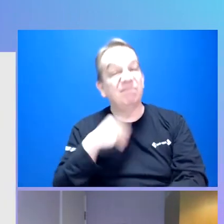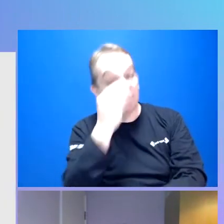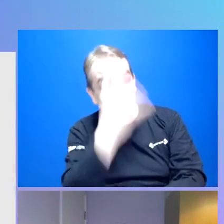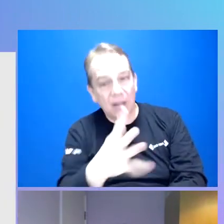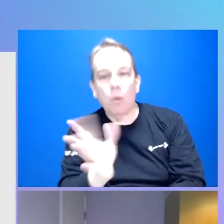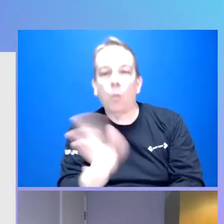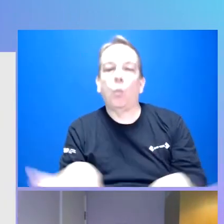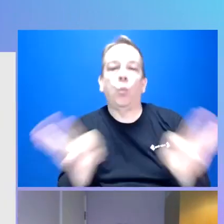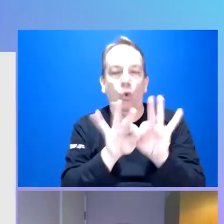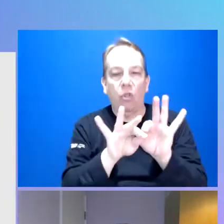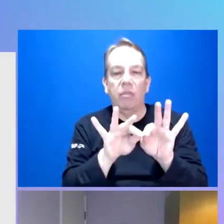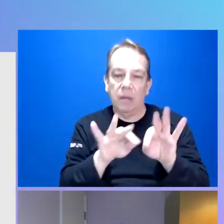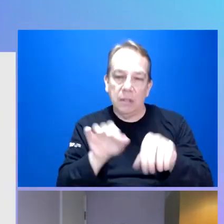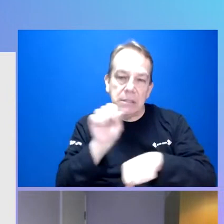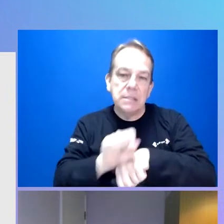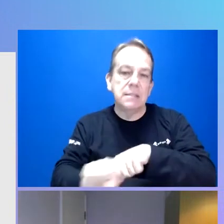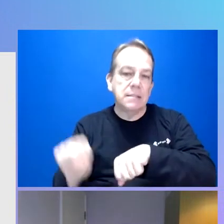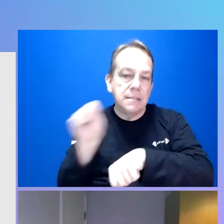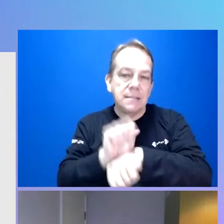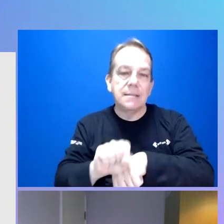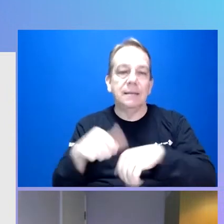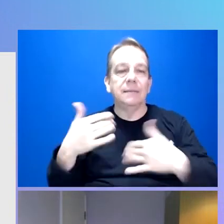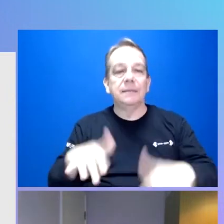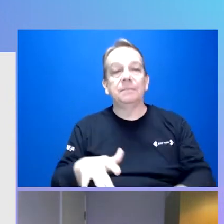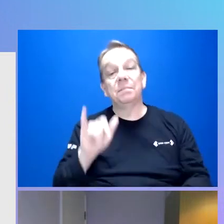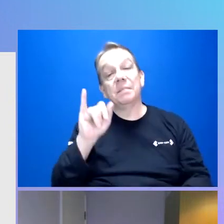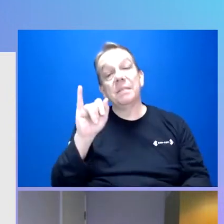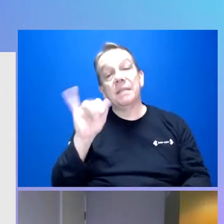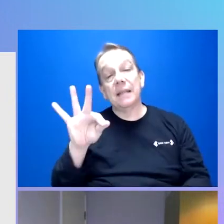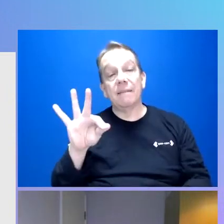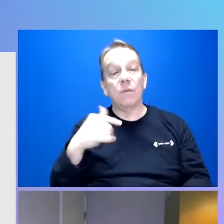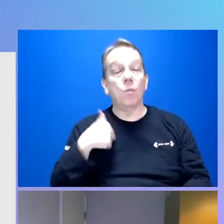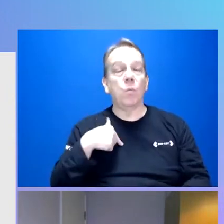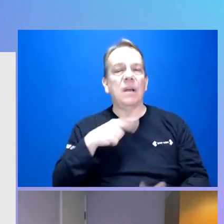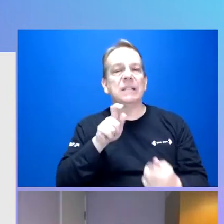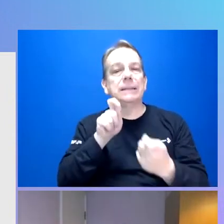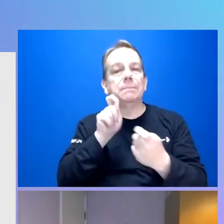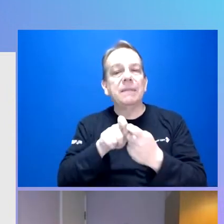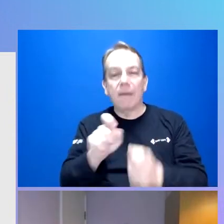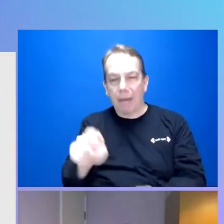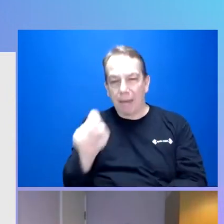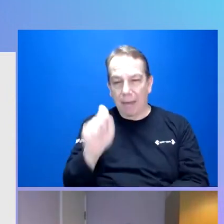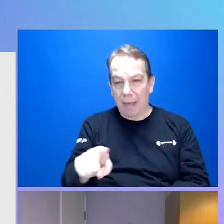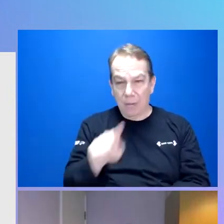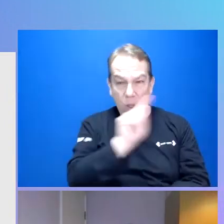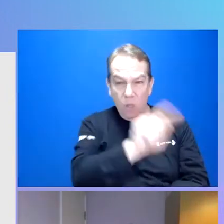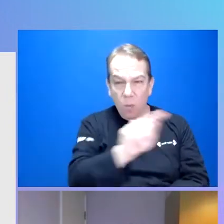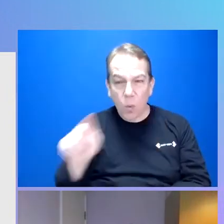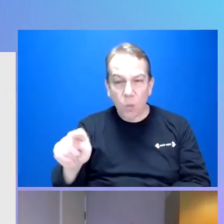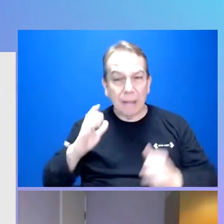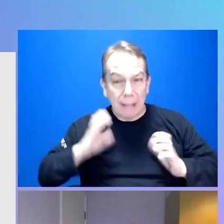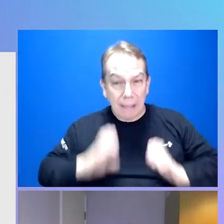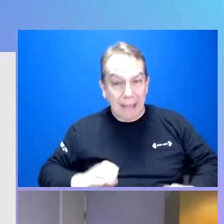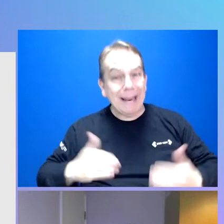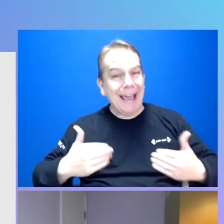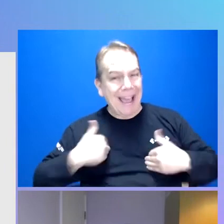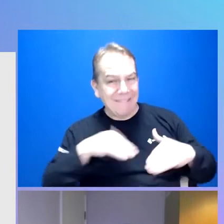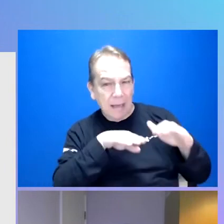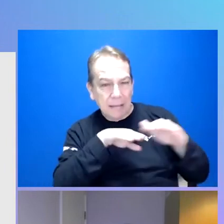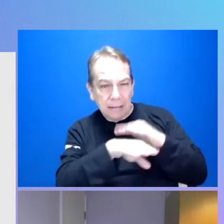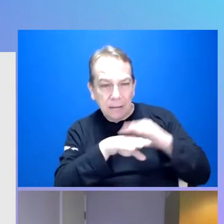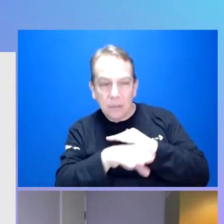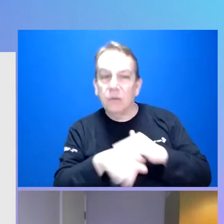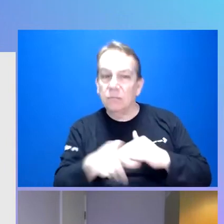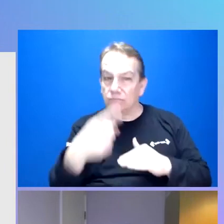it. So if we were to specifically ask for clients with accessibility needs to be our research